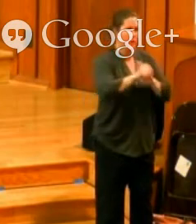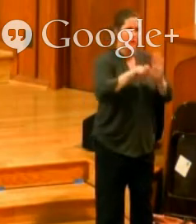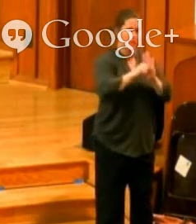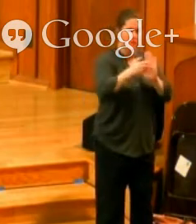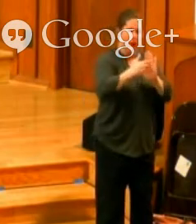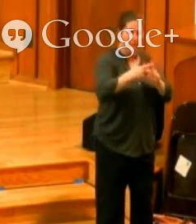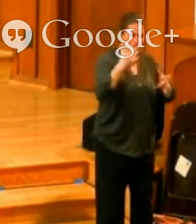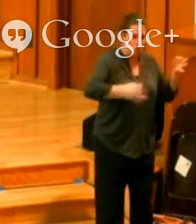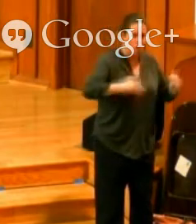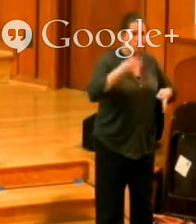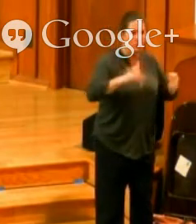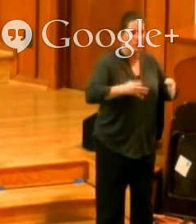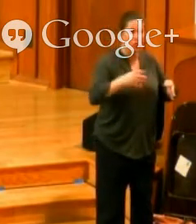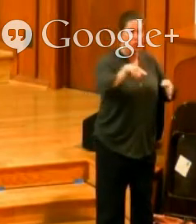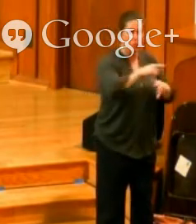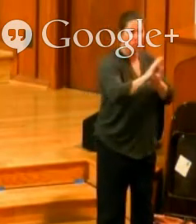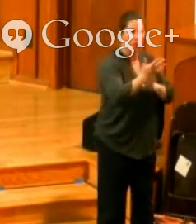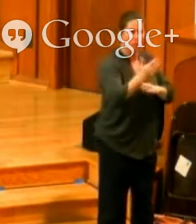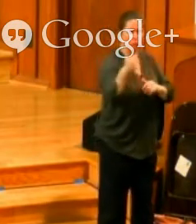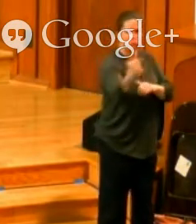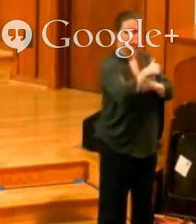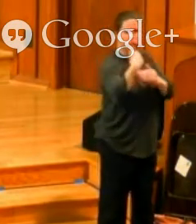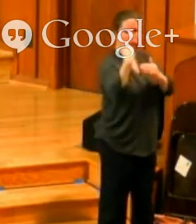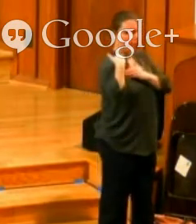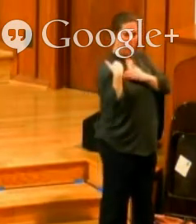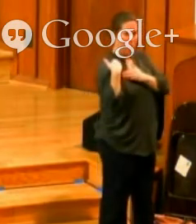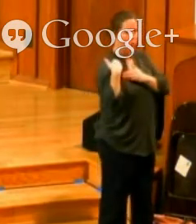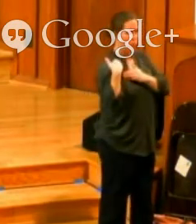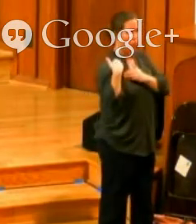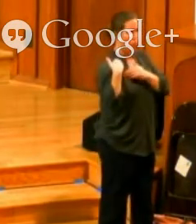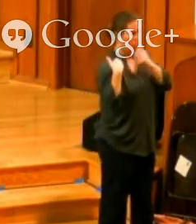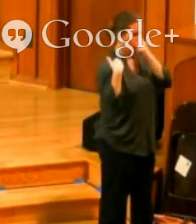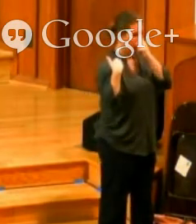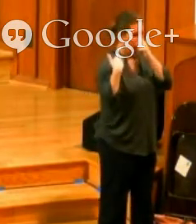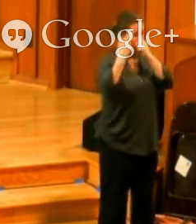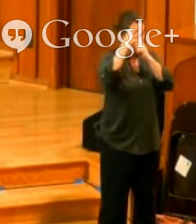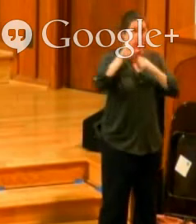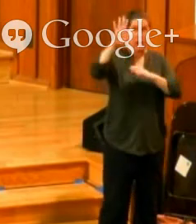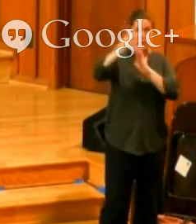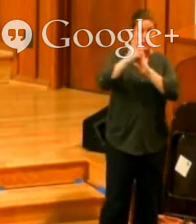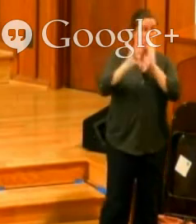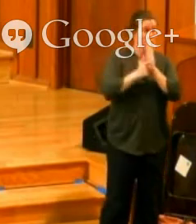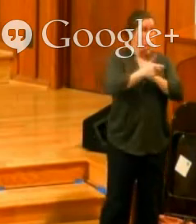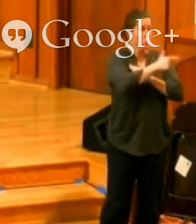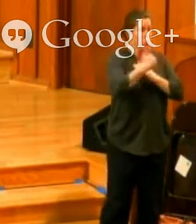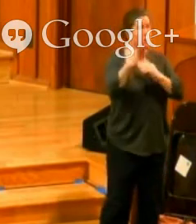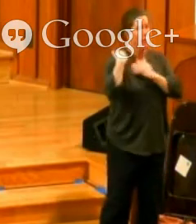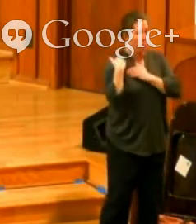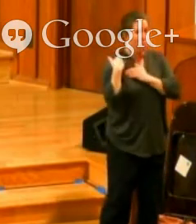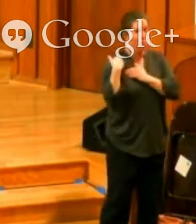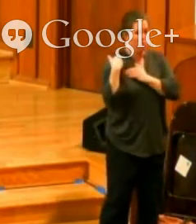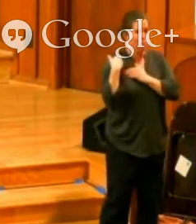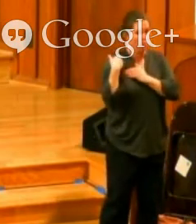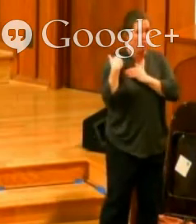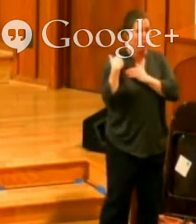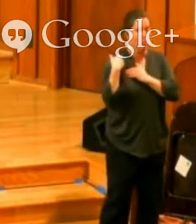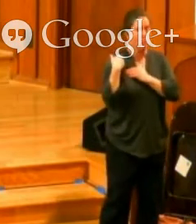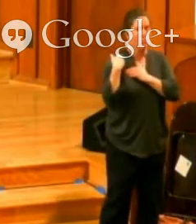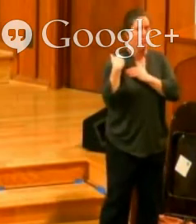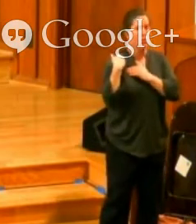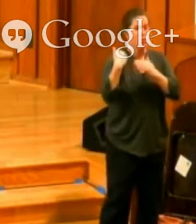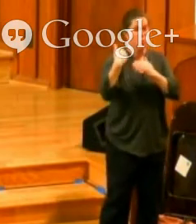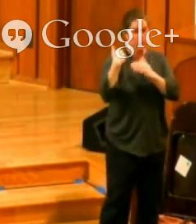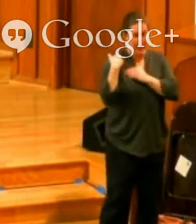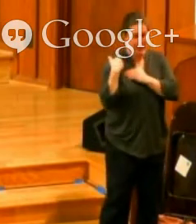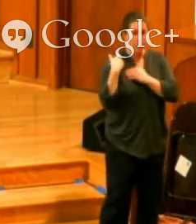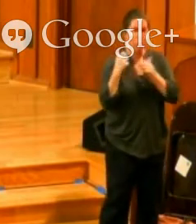are going to be accountable to this law of God and accountable with the gospel and accountable with the